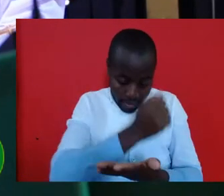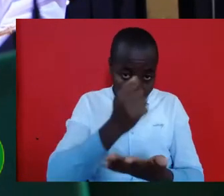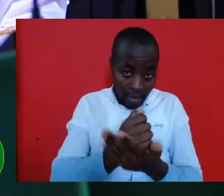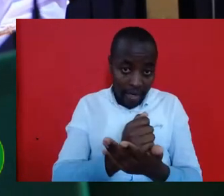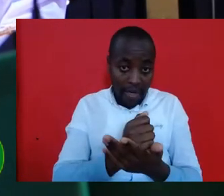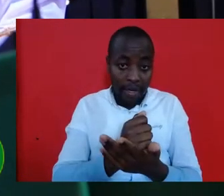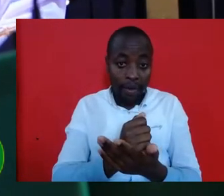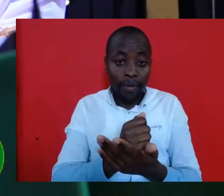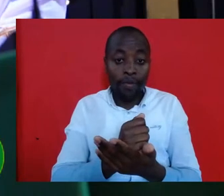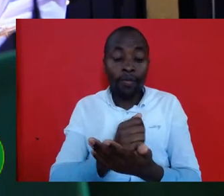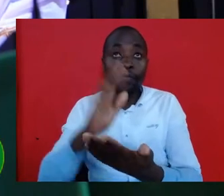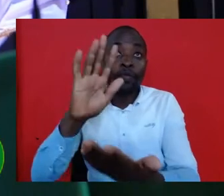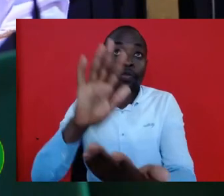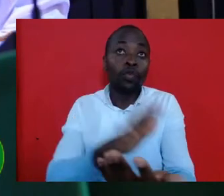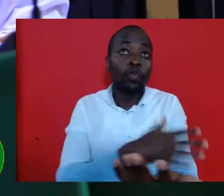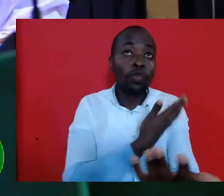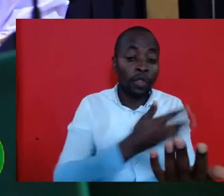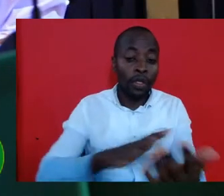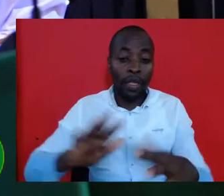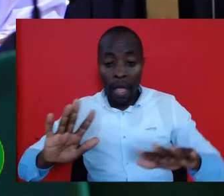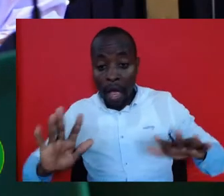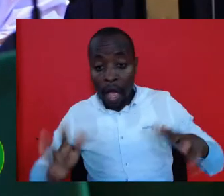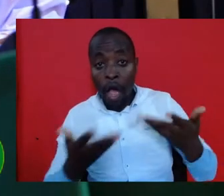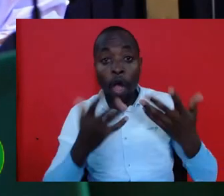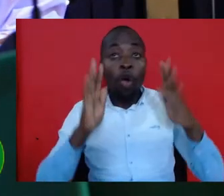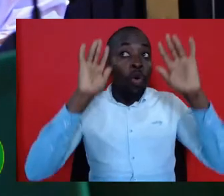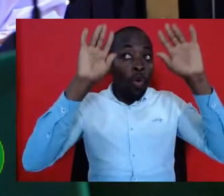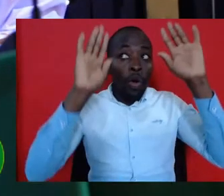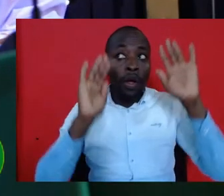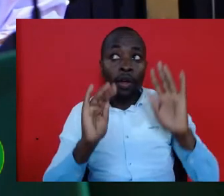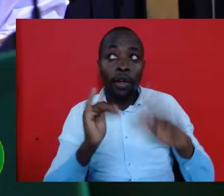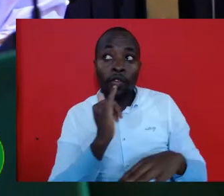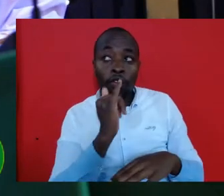How excellent is your name, O